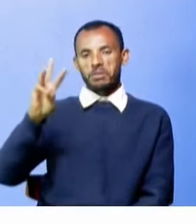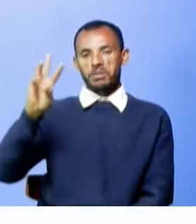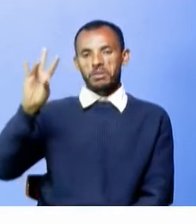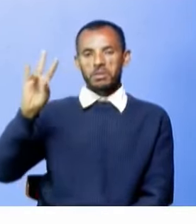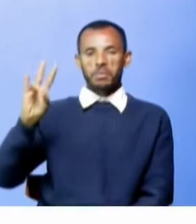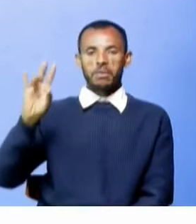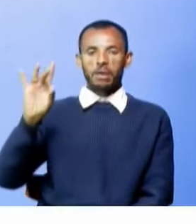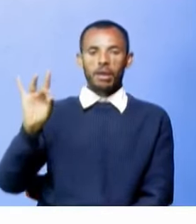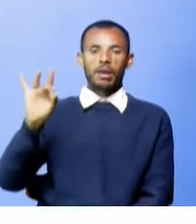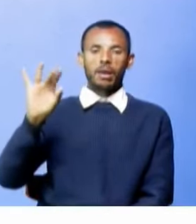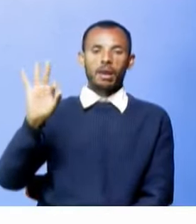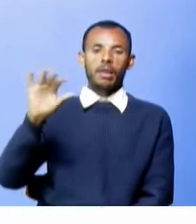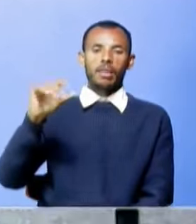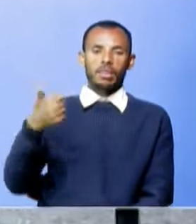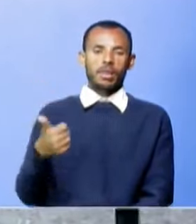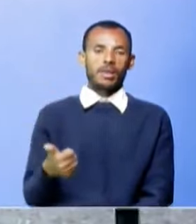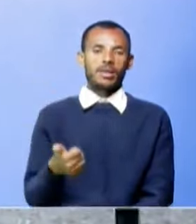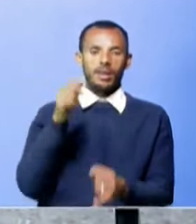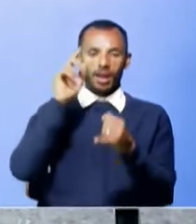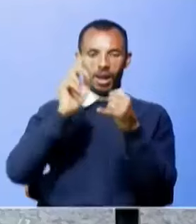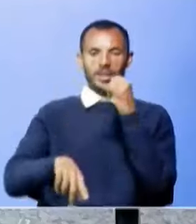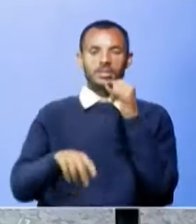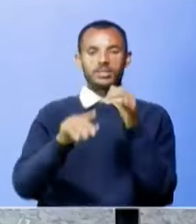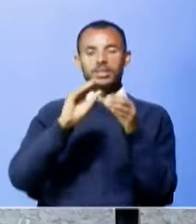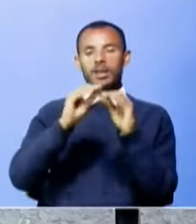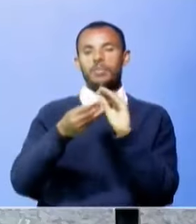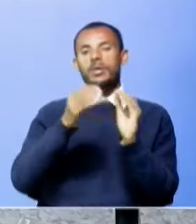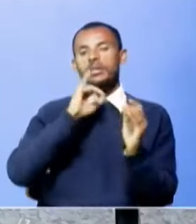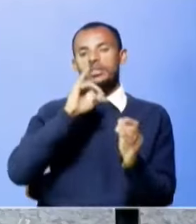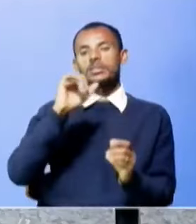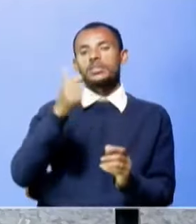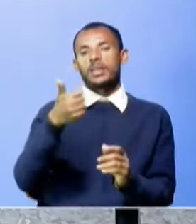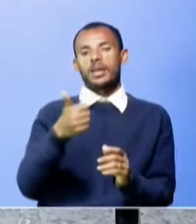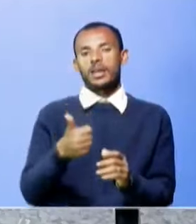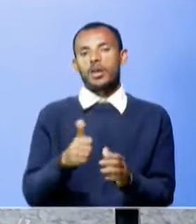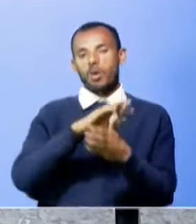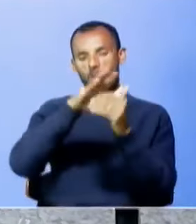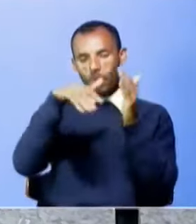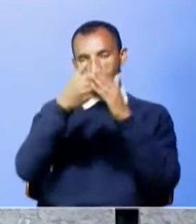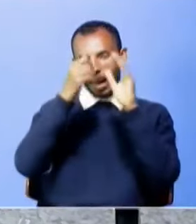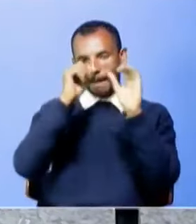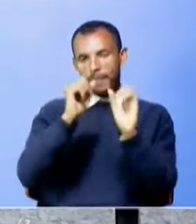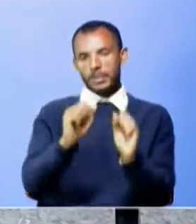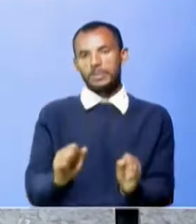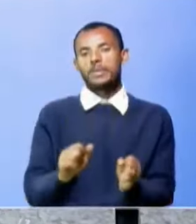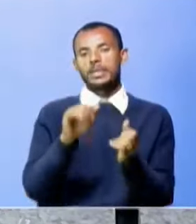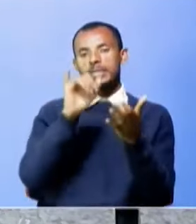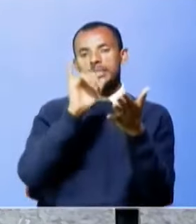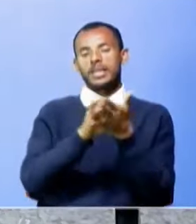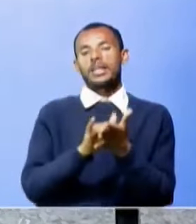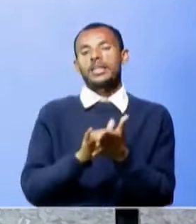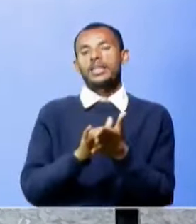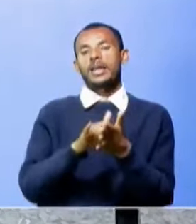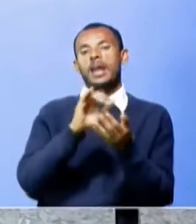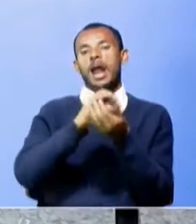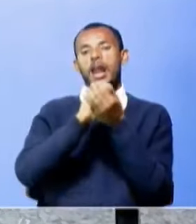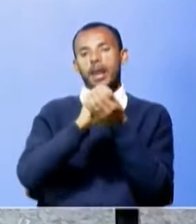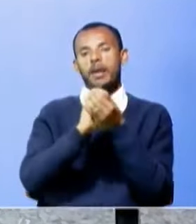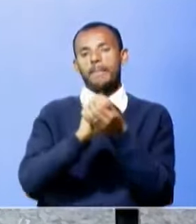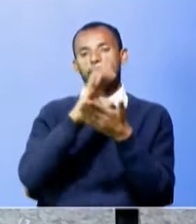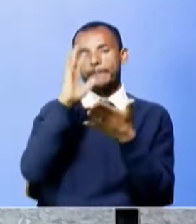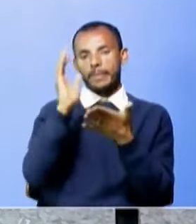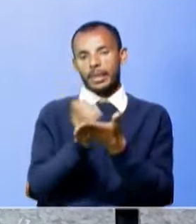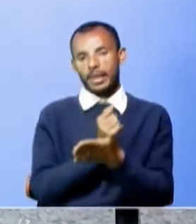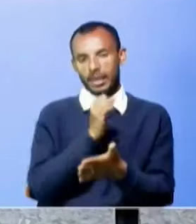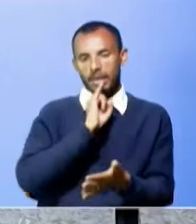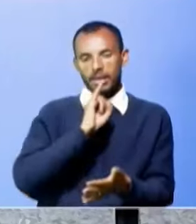And the last number will be 10. Because all the possibilities in that random taking will